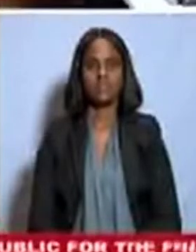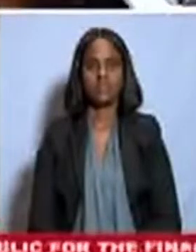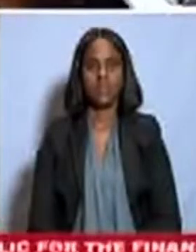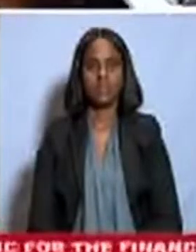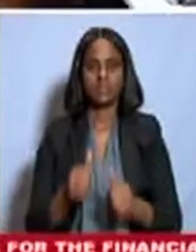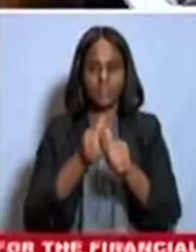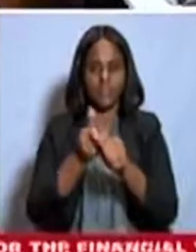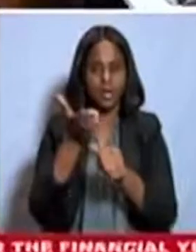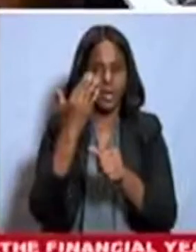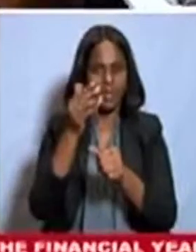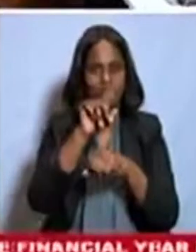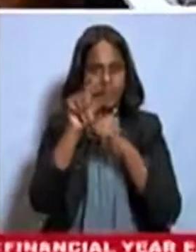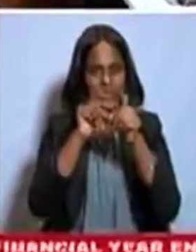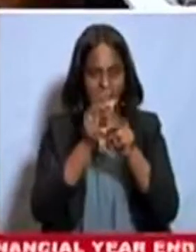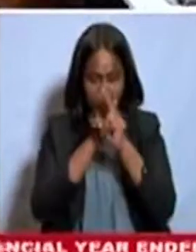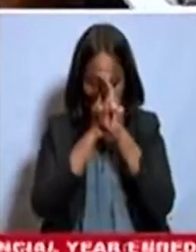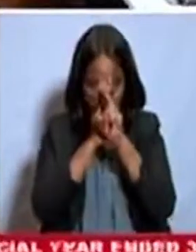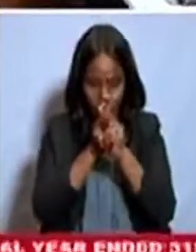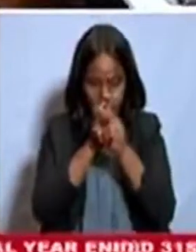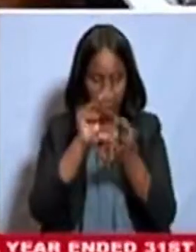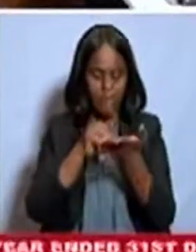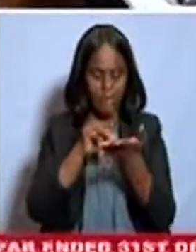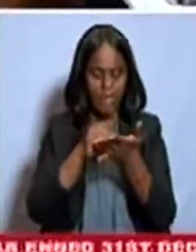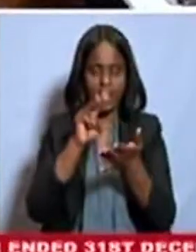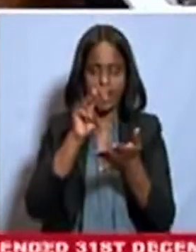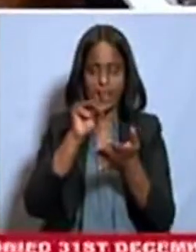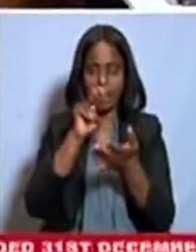Follow-up questions, Honorable Mwila.